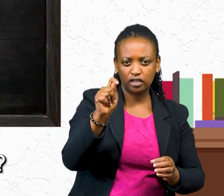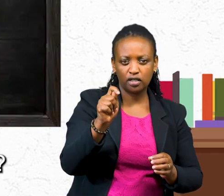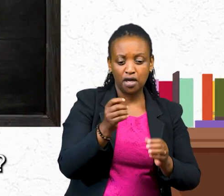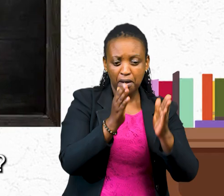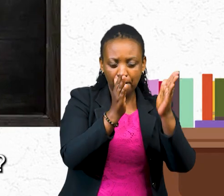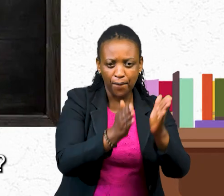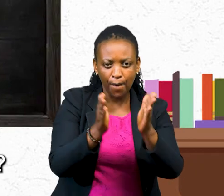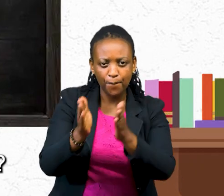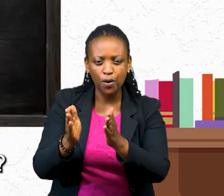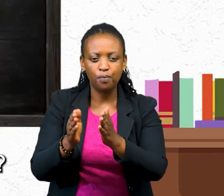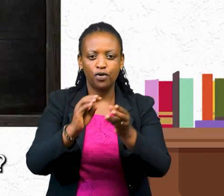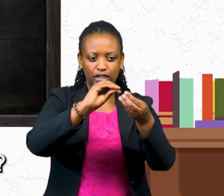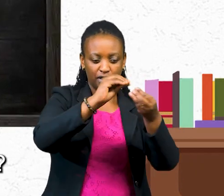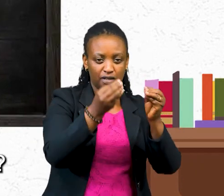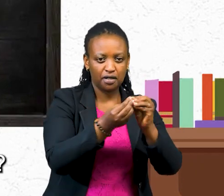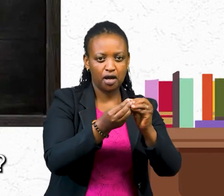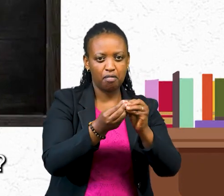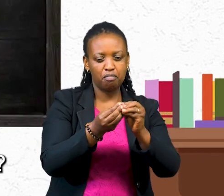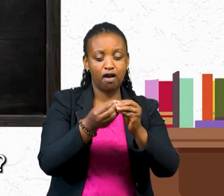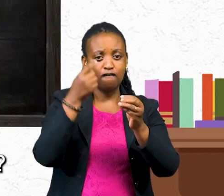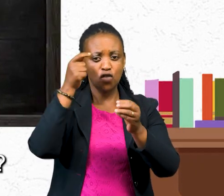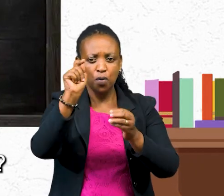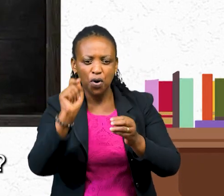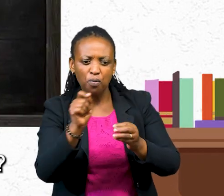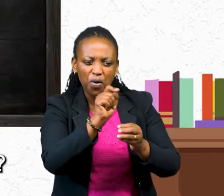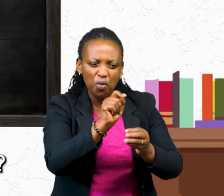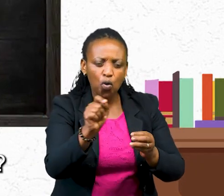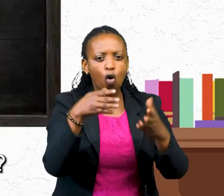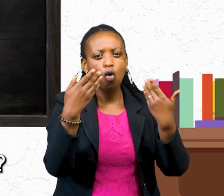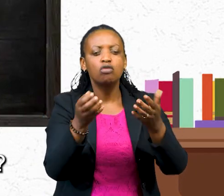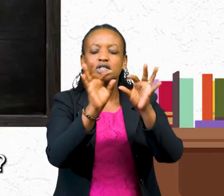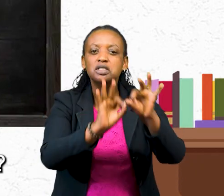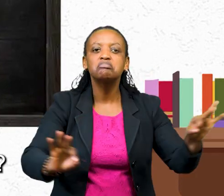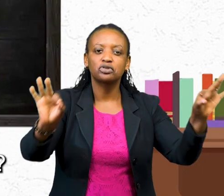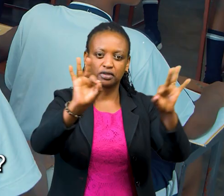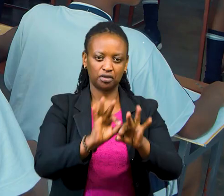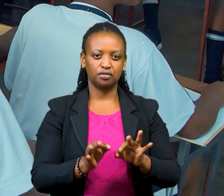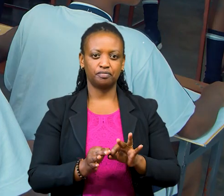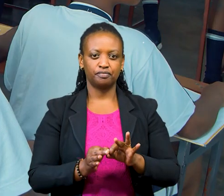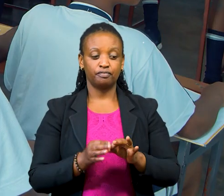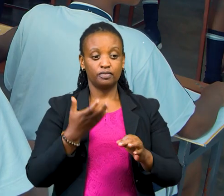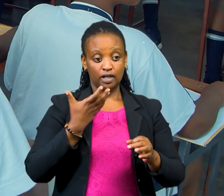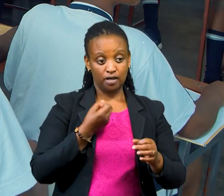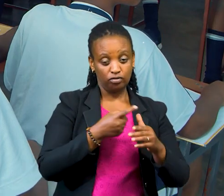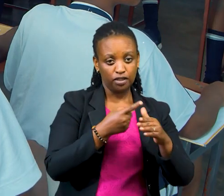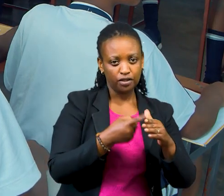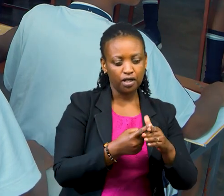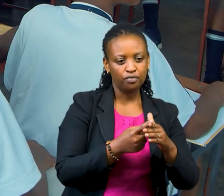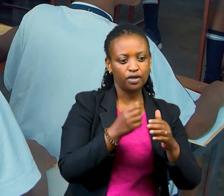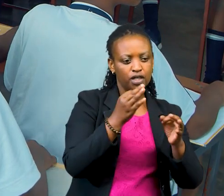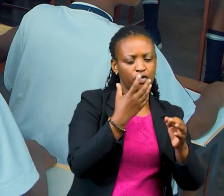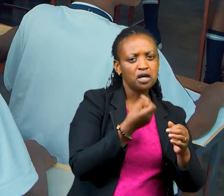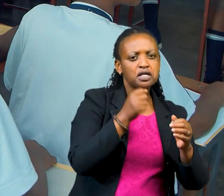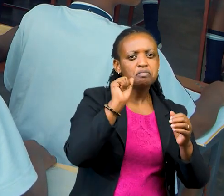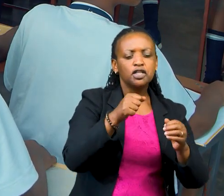then the order of the numbers of a ratio is very, very important, okay? And then one